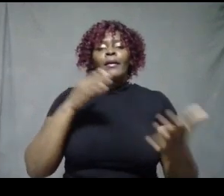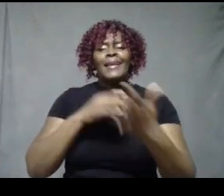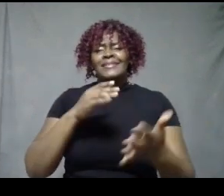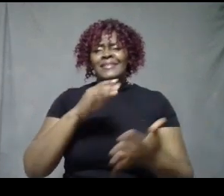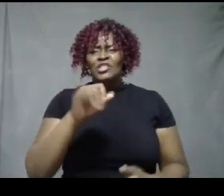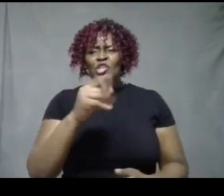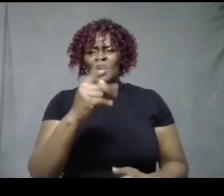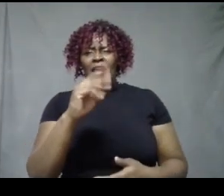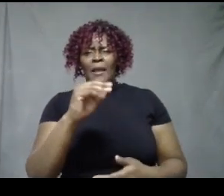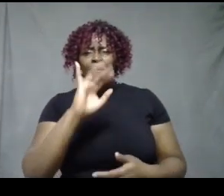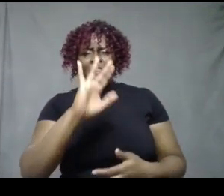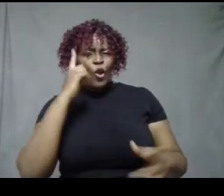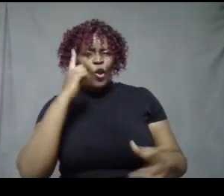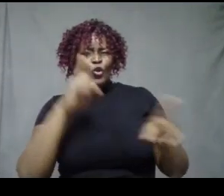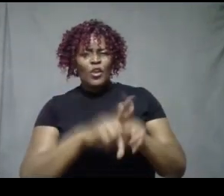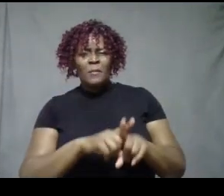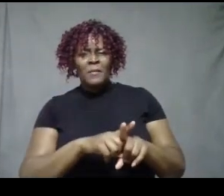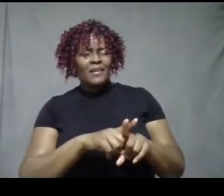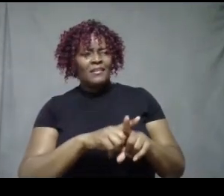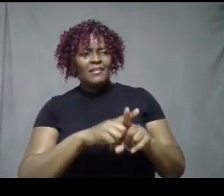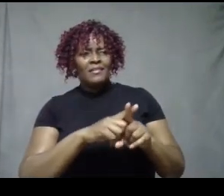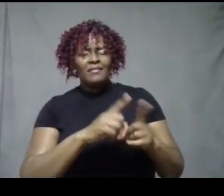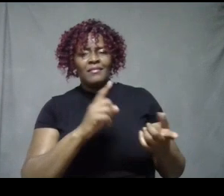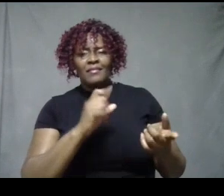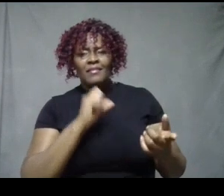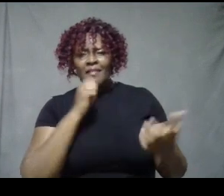agreement gives us no leverage.